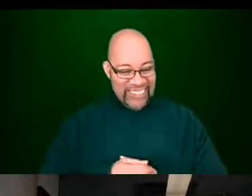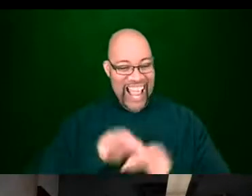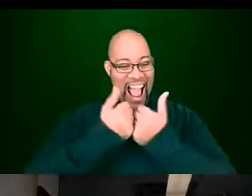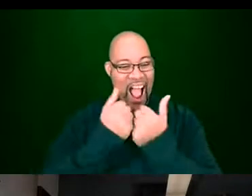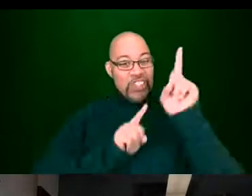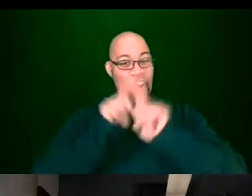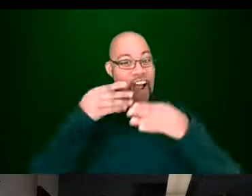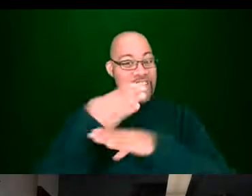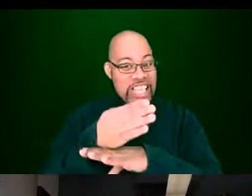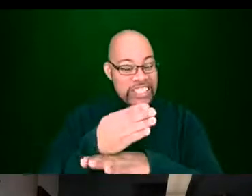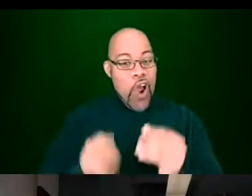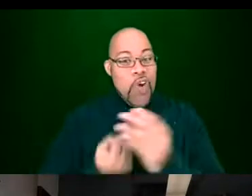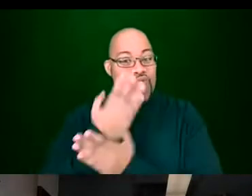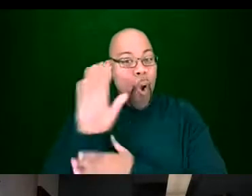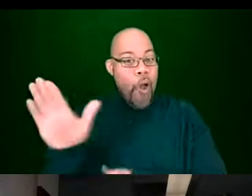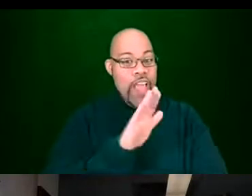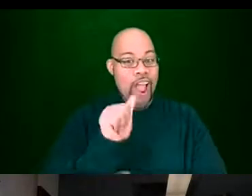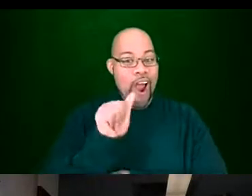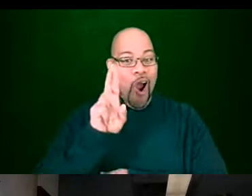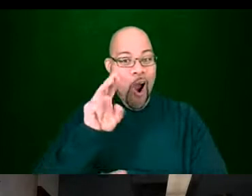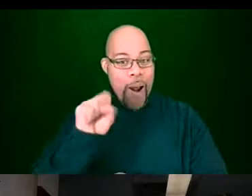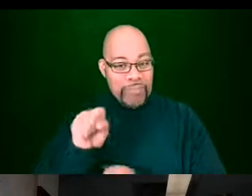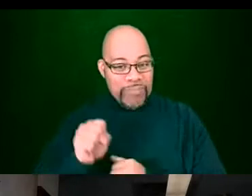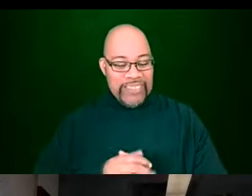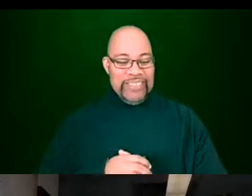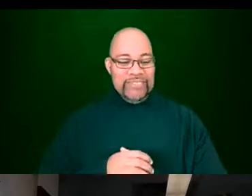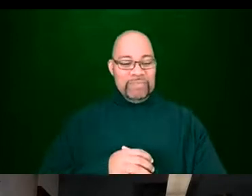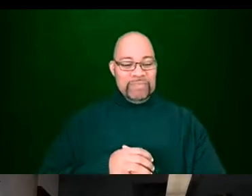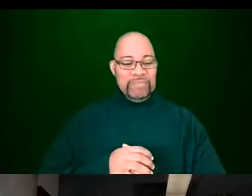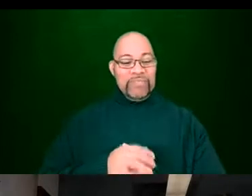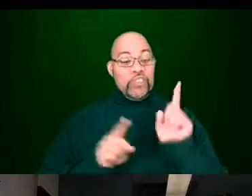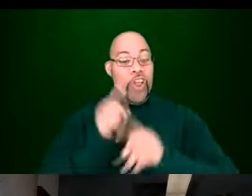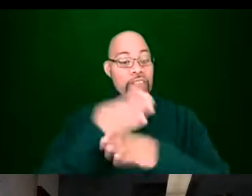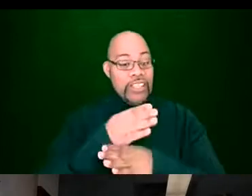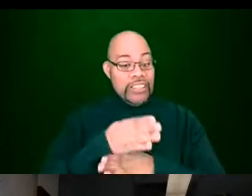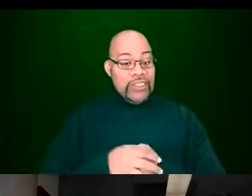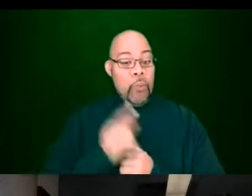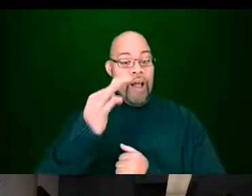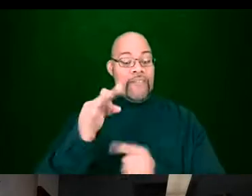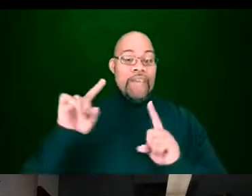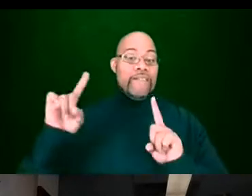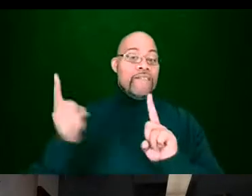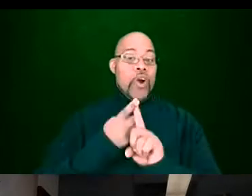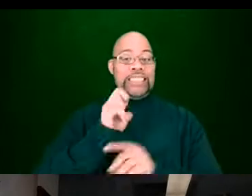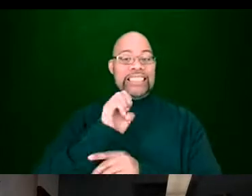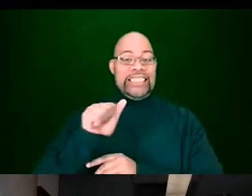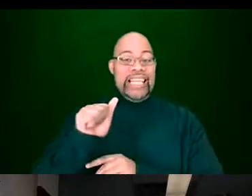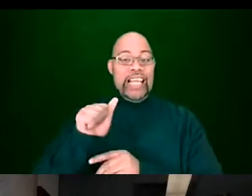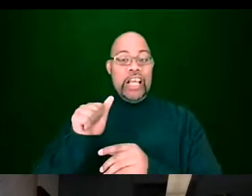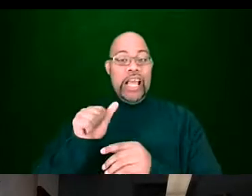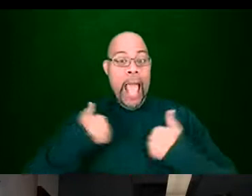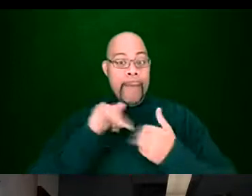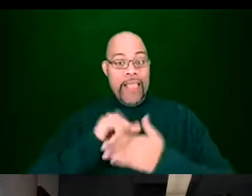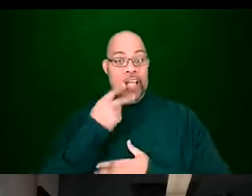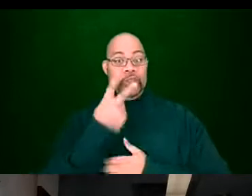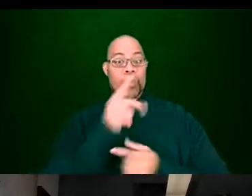do starfish grow their arms? Starfish were one of the first sea creatures that I